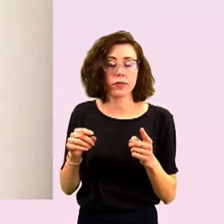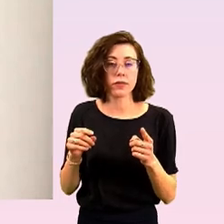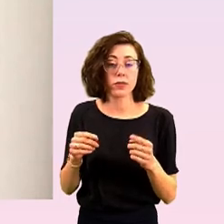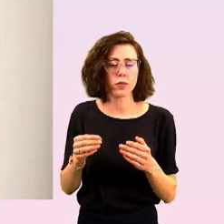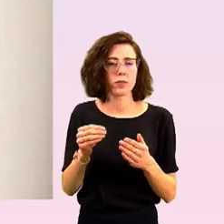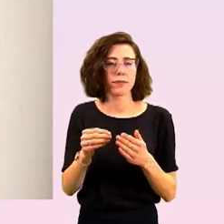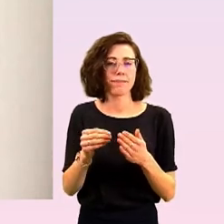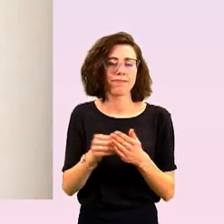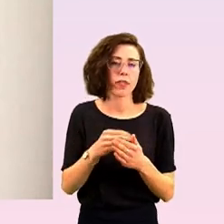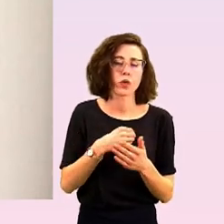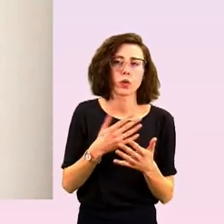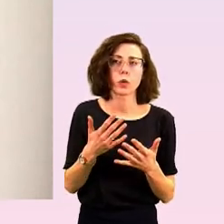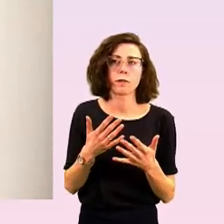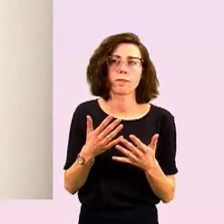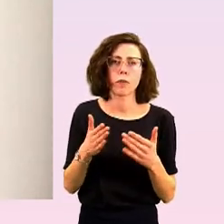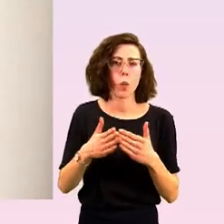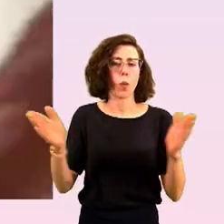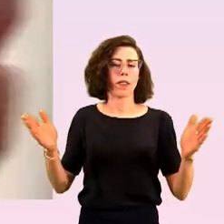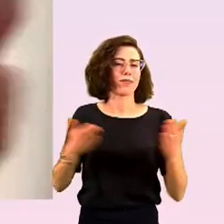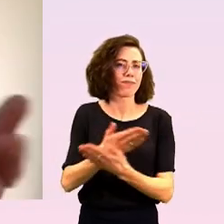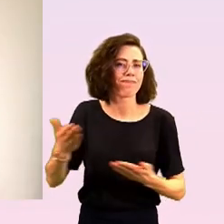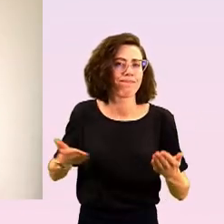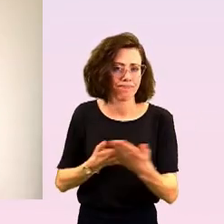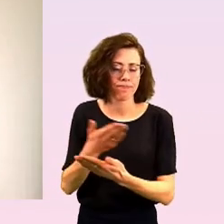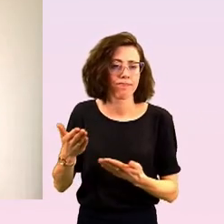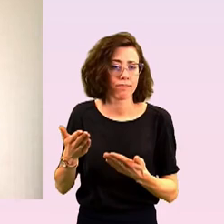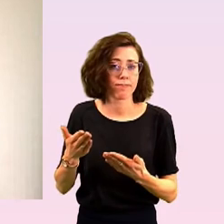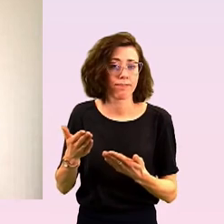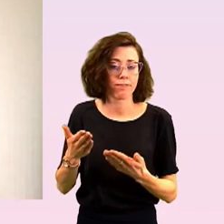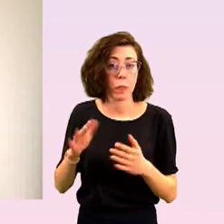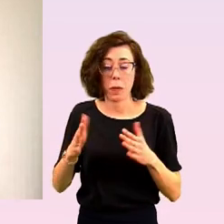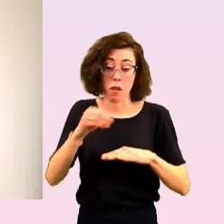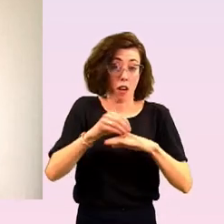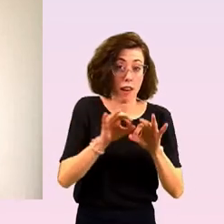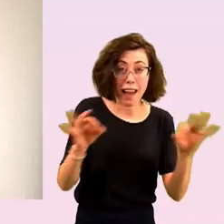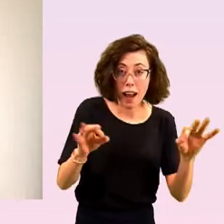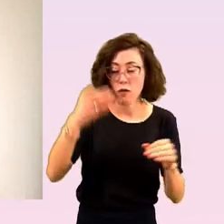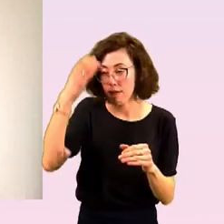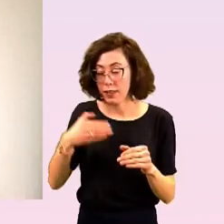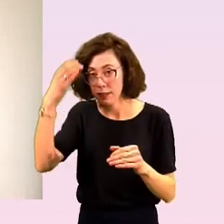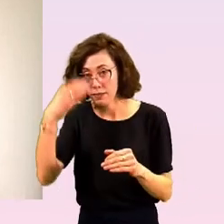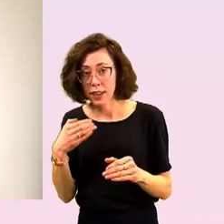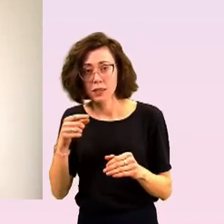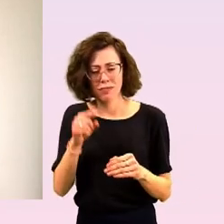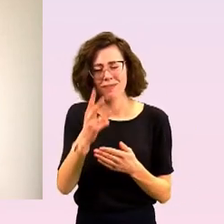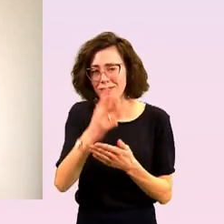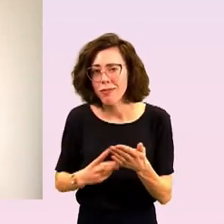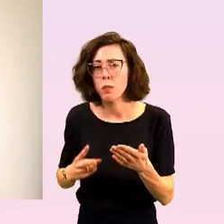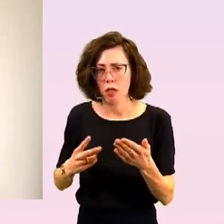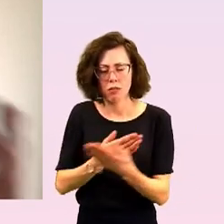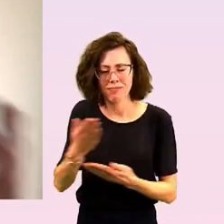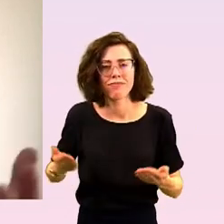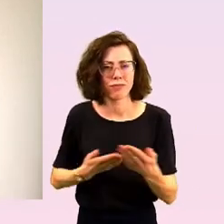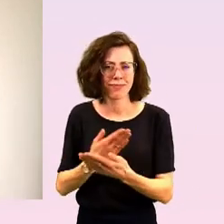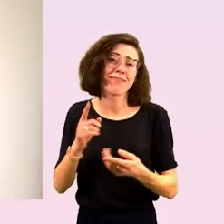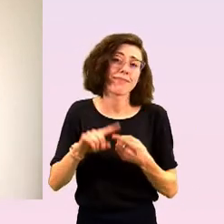wider discourses, whether they're virtual or in person, I think are hugely valuable. And they also